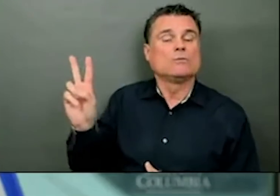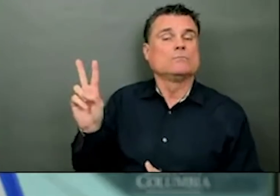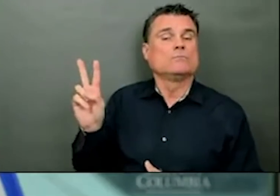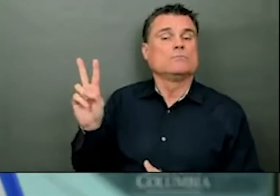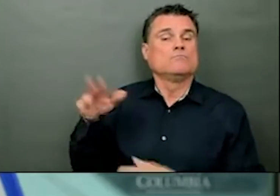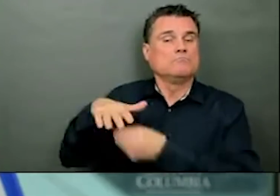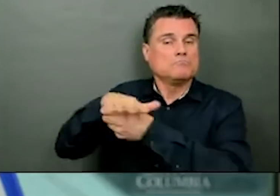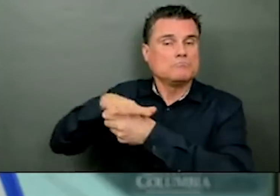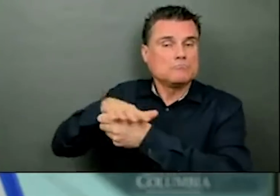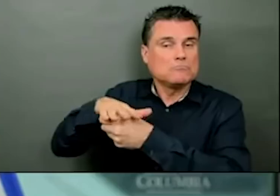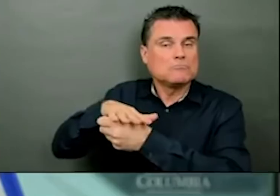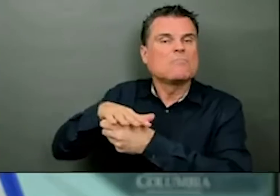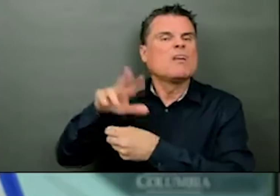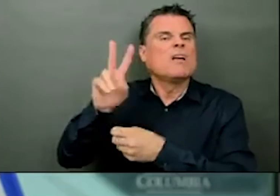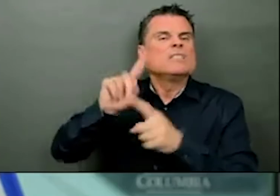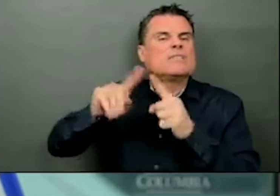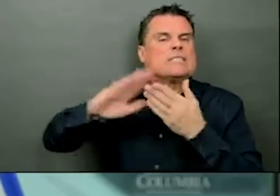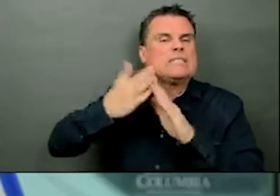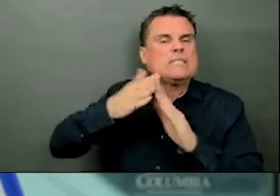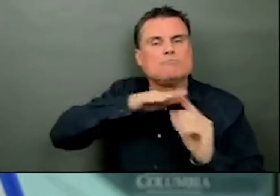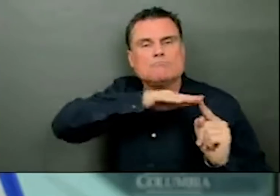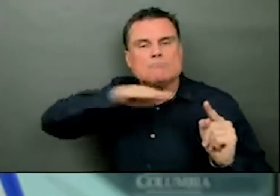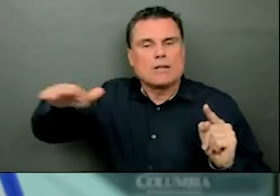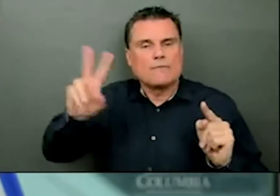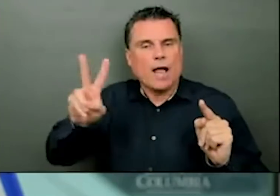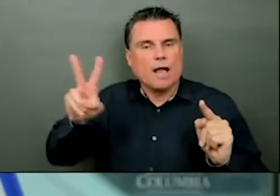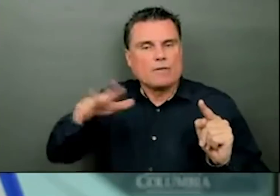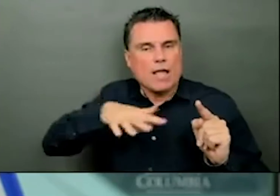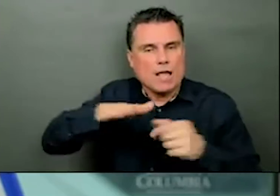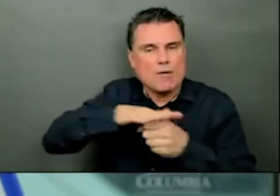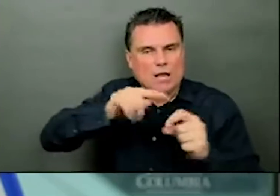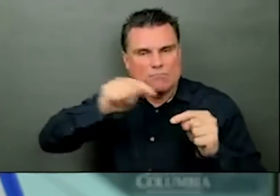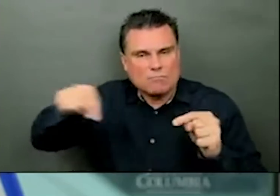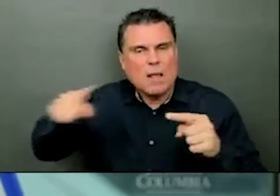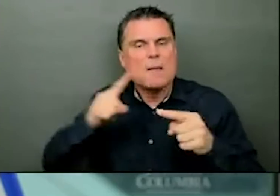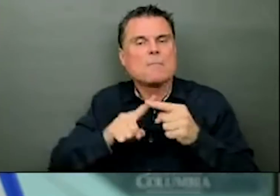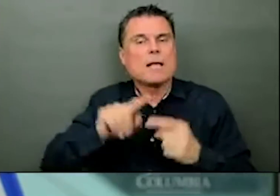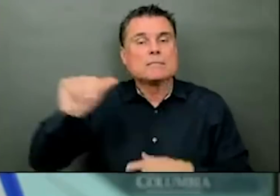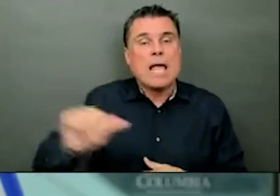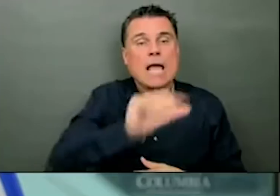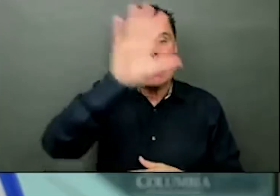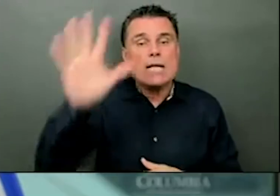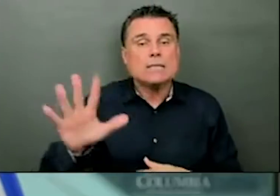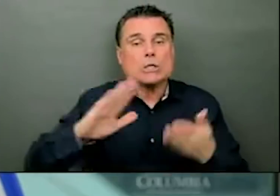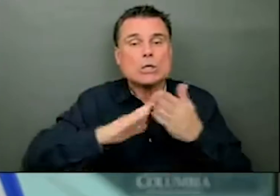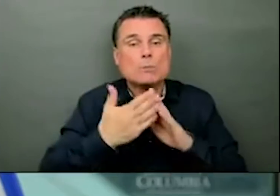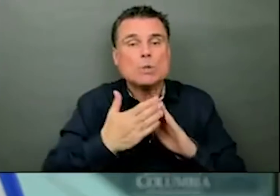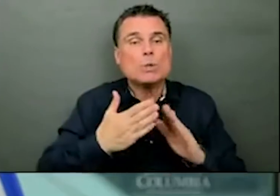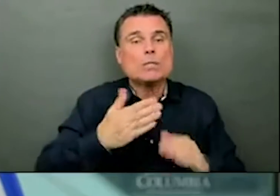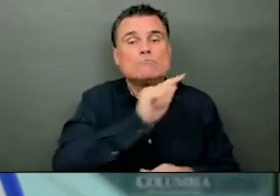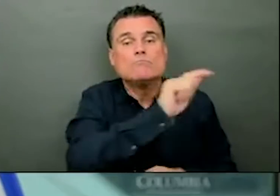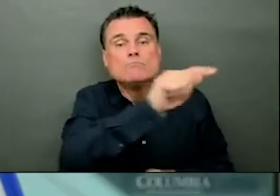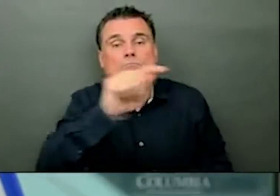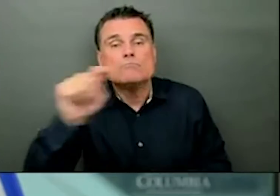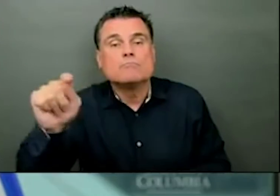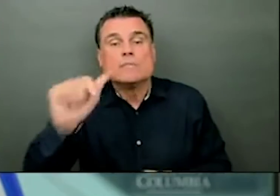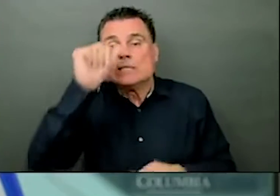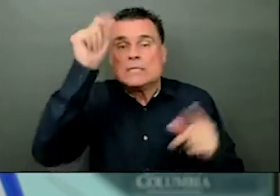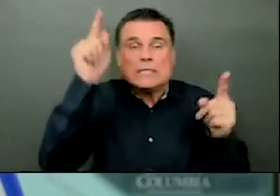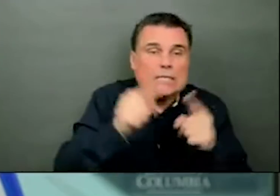other communities celebrating Lunar New Year, who have been, as communities, extraordinarily committed to